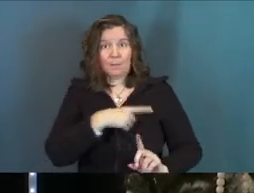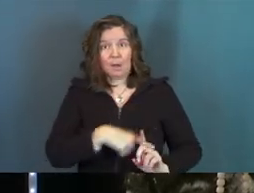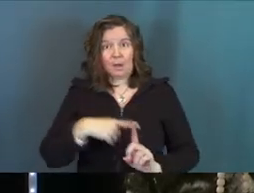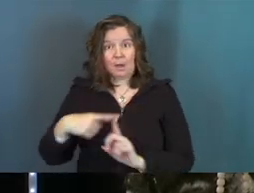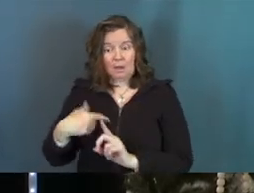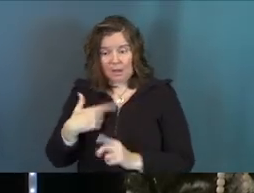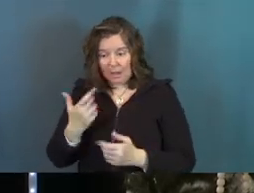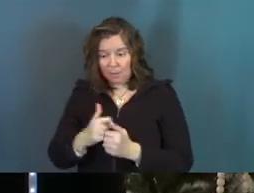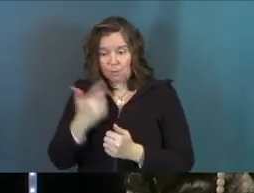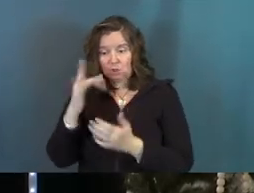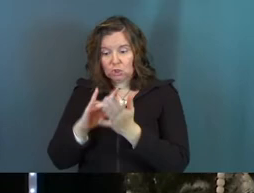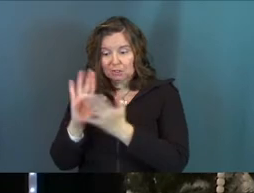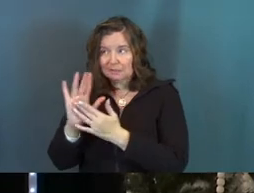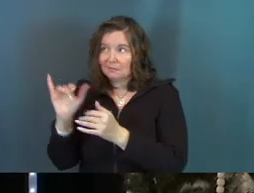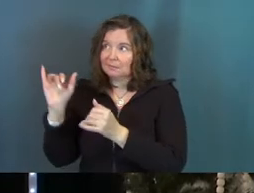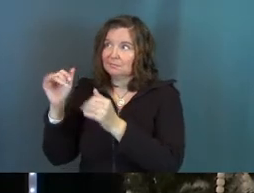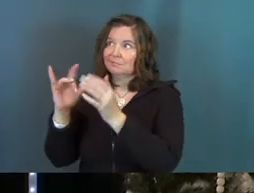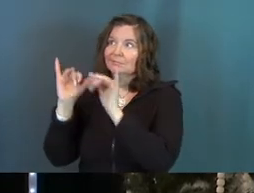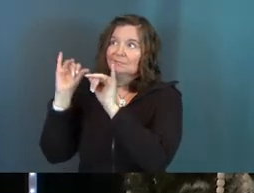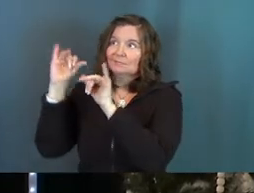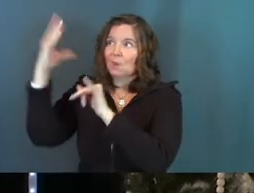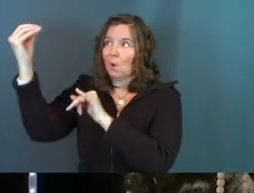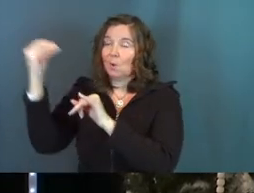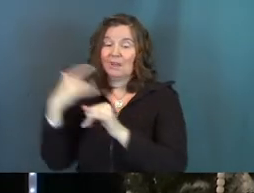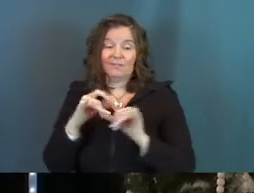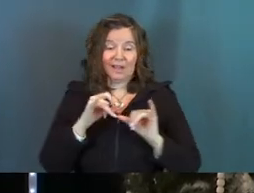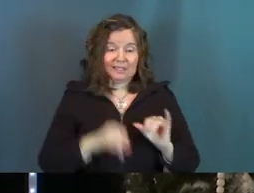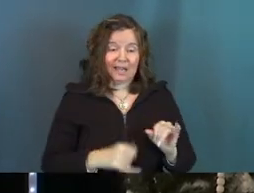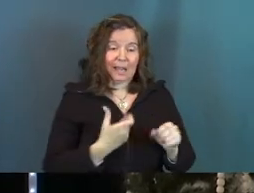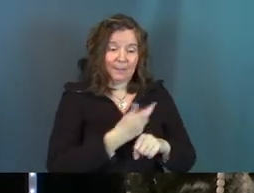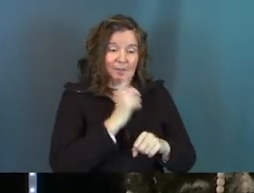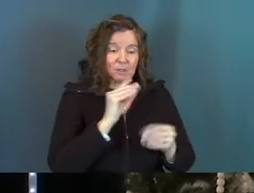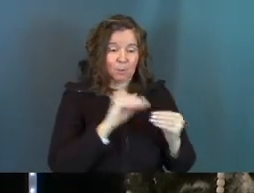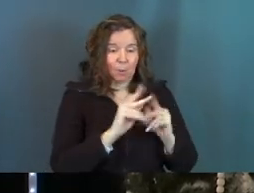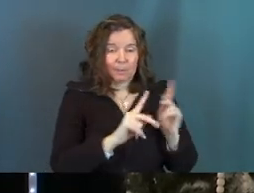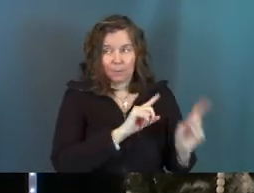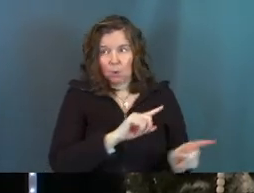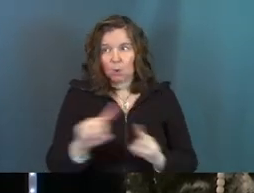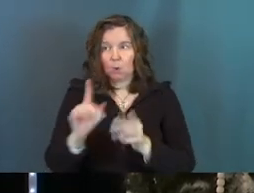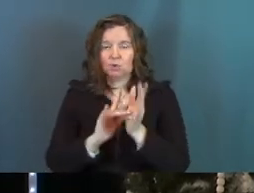if I go, I'm with Jesus. If I stay, I get to make sure more people go to